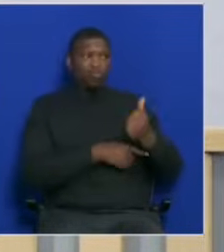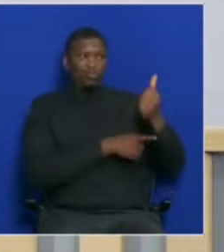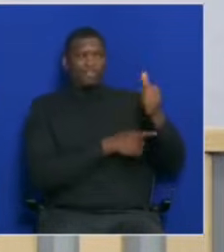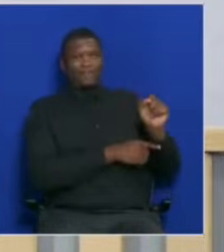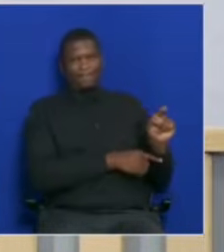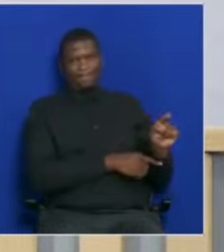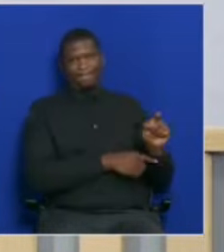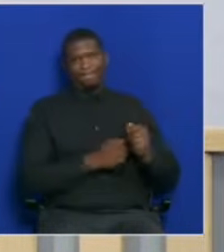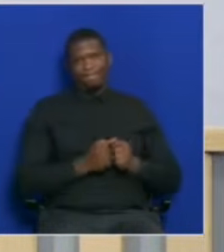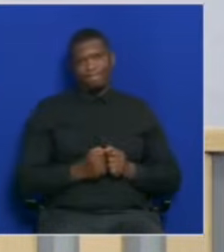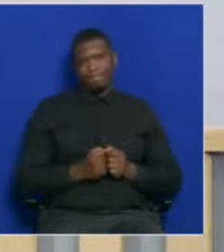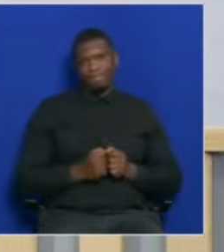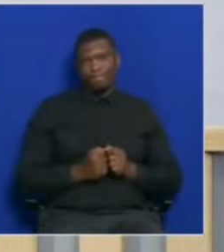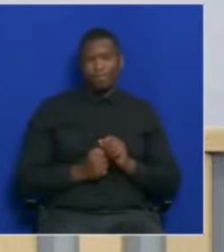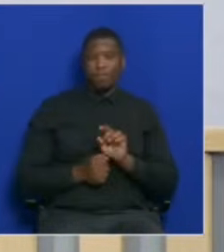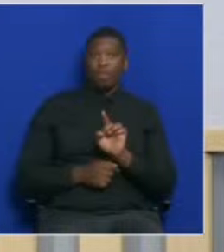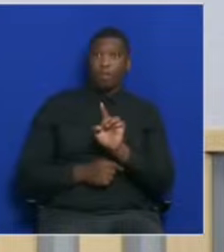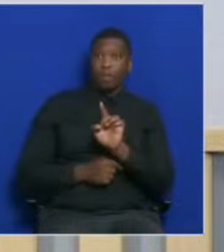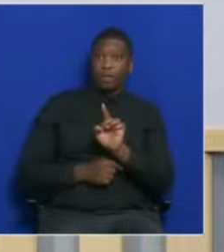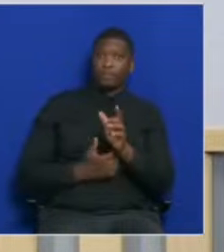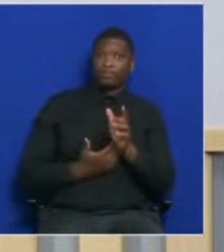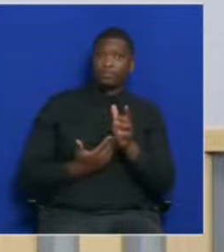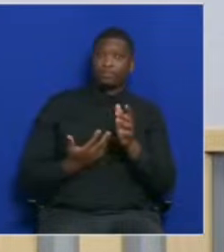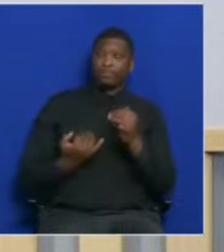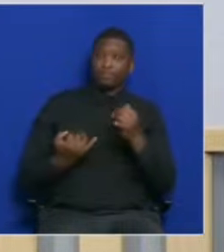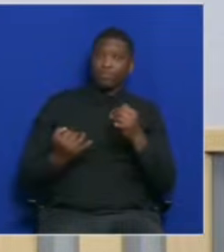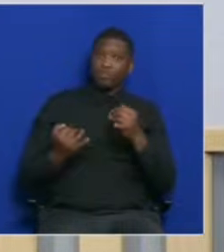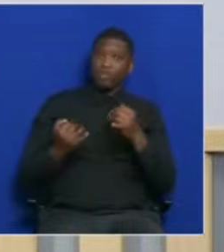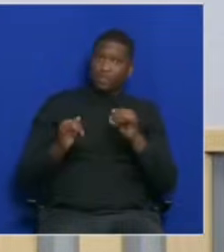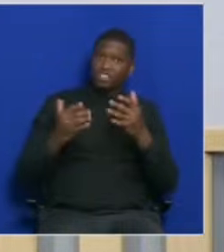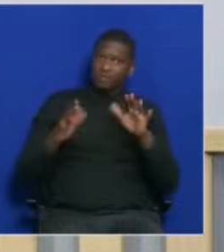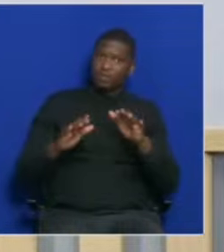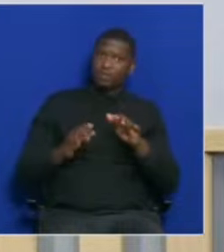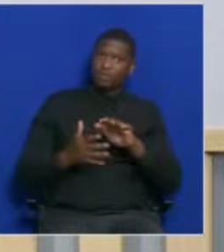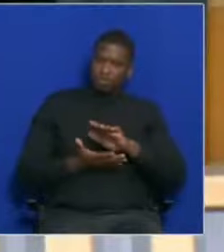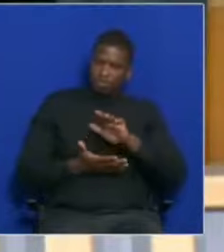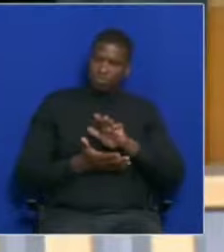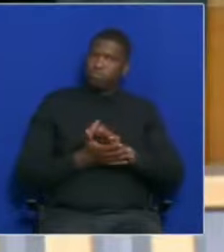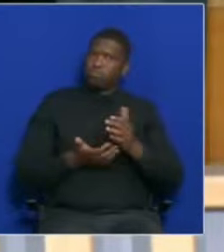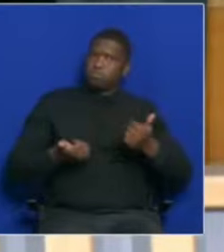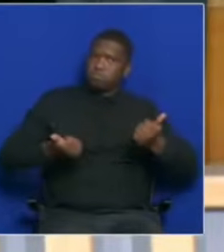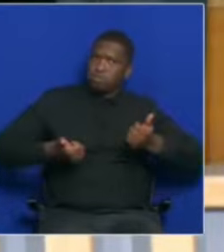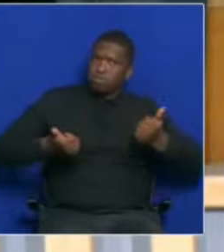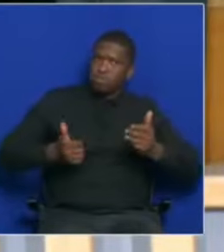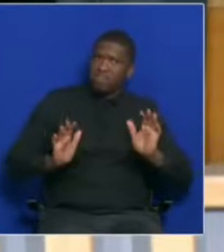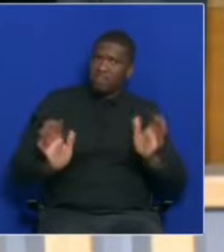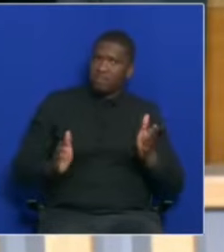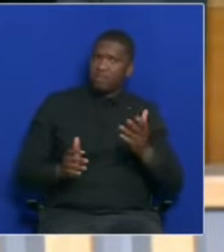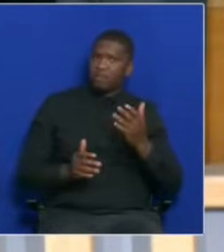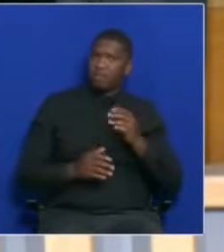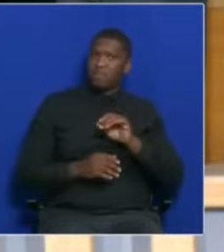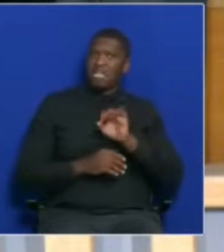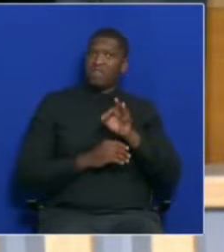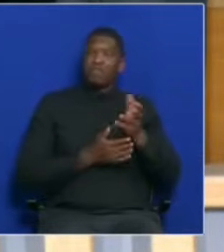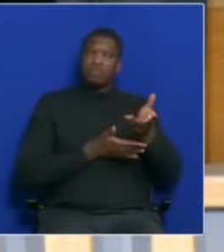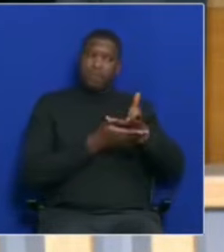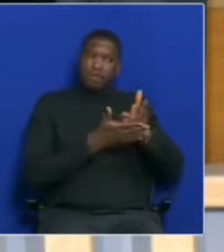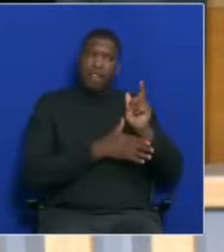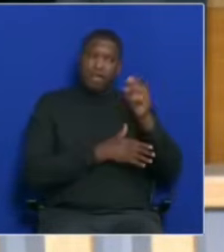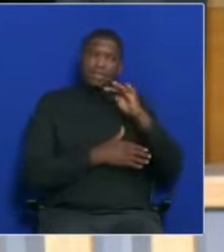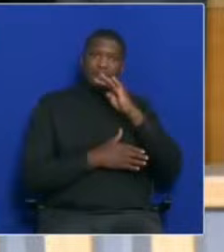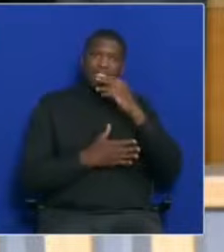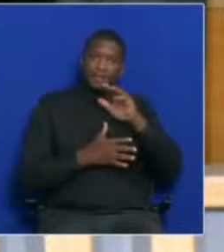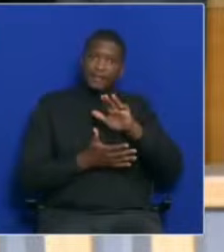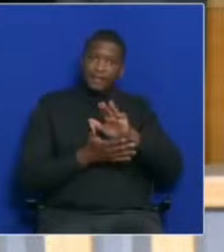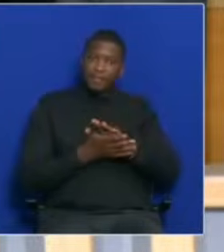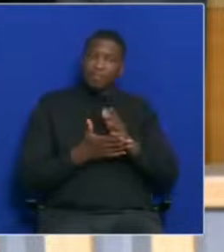But you would probably have actioned already. If you're speaking later in the day, the question really